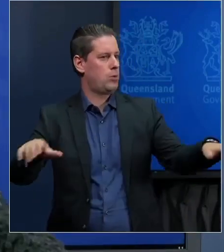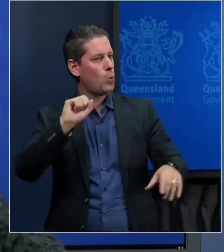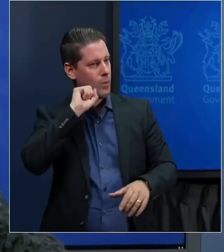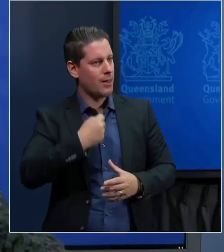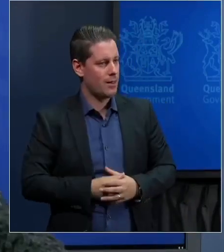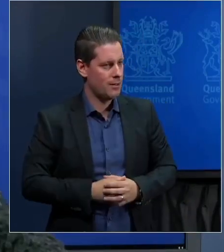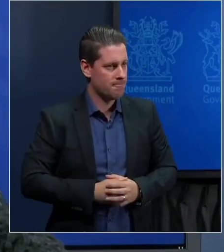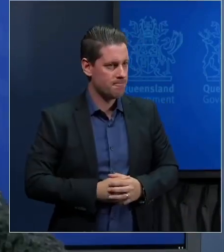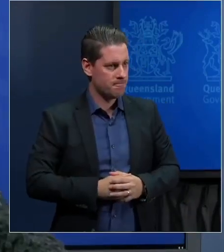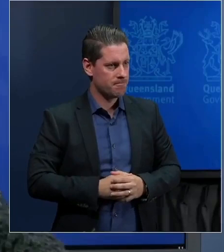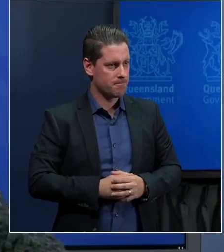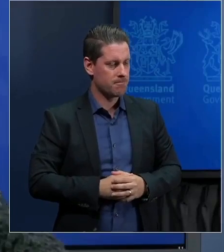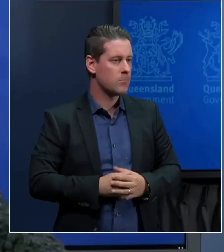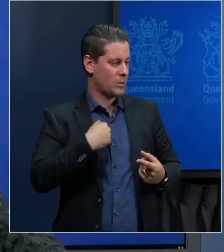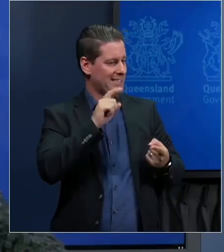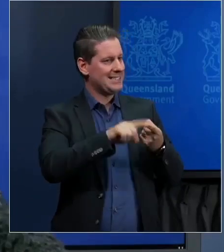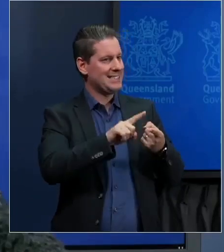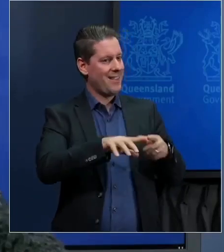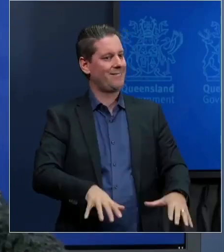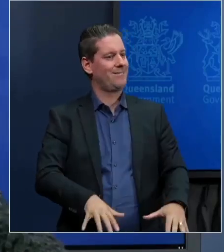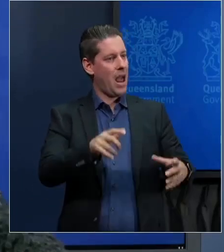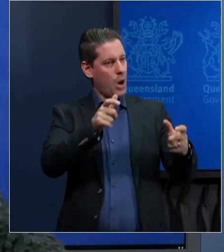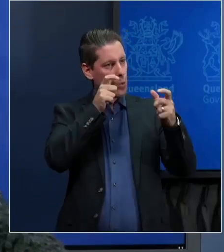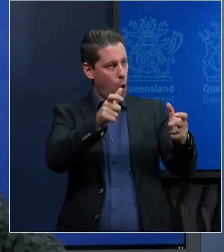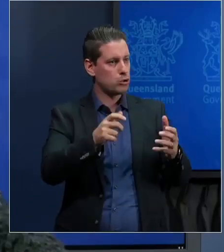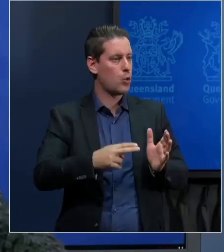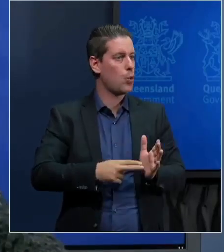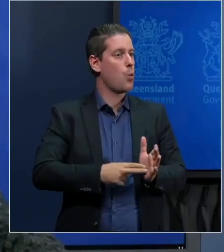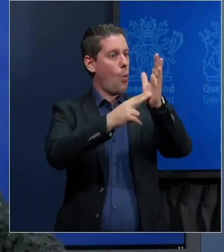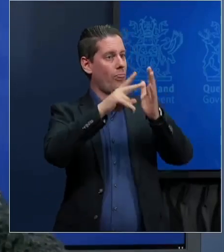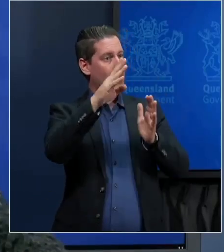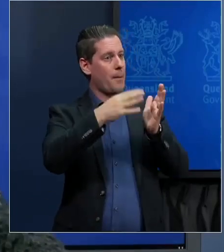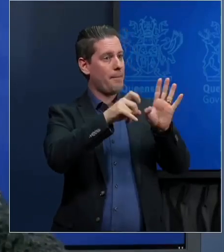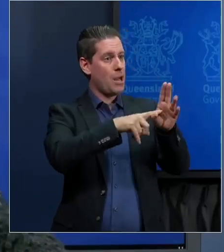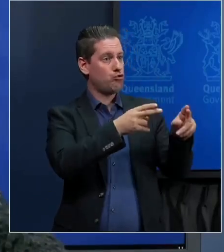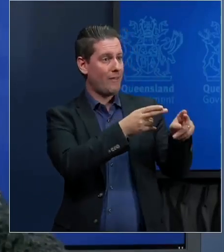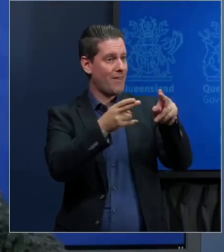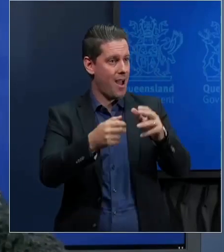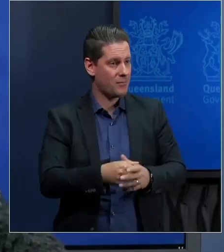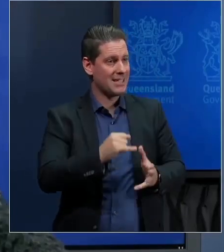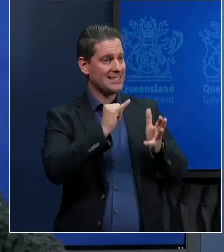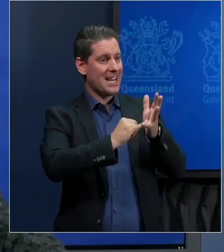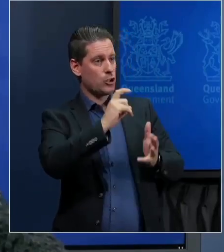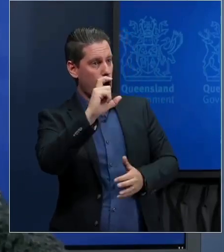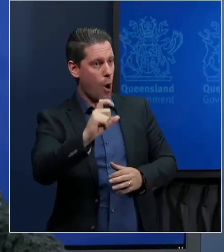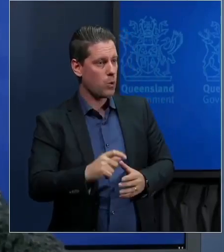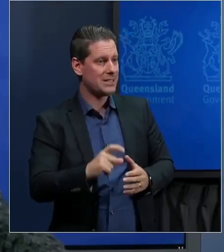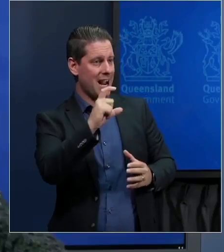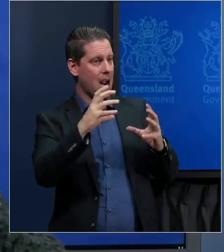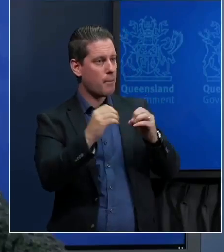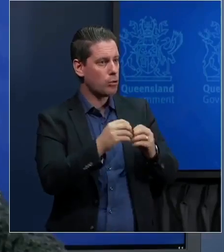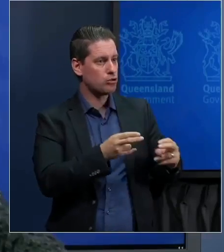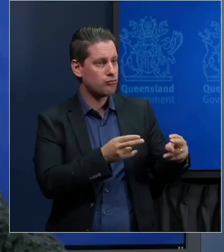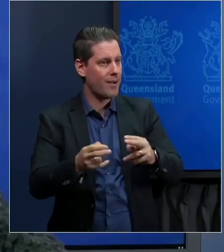Flood watches remain in place for the Mary River, the creeks and rivers of the Sunshine Coast, the Pine and Caboolture rivers, the